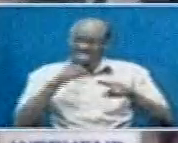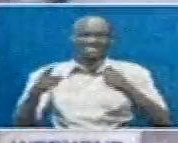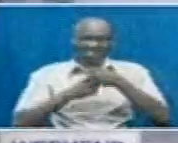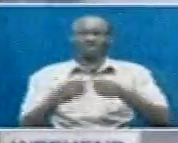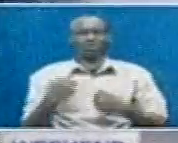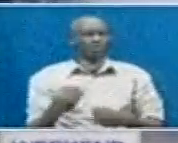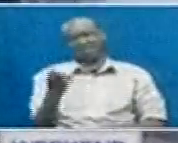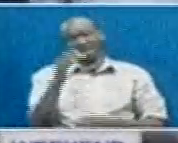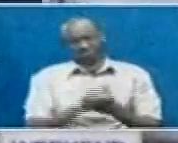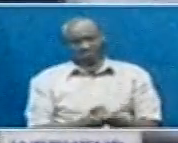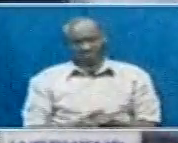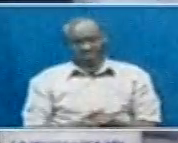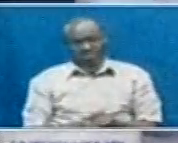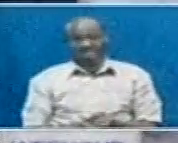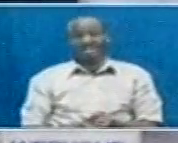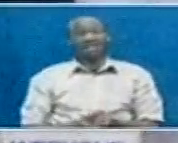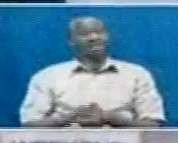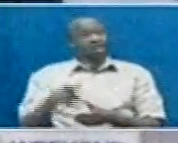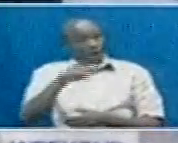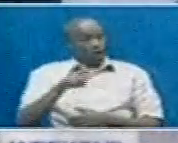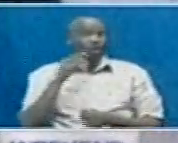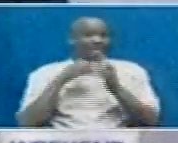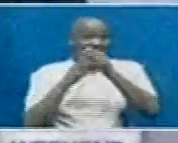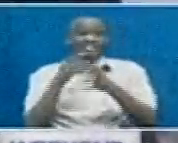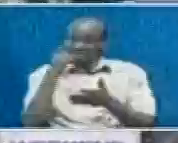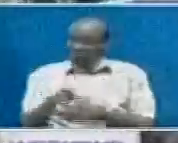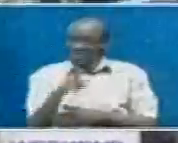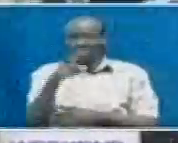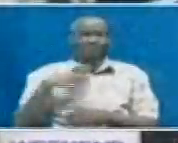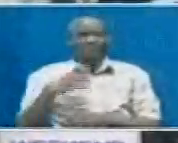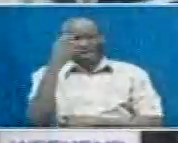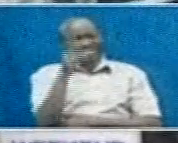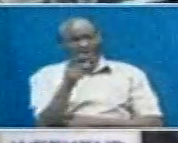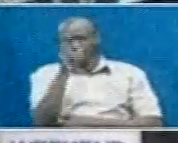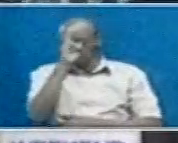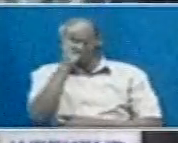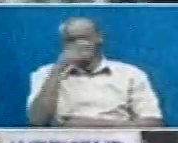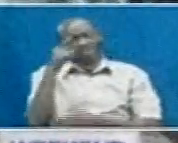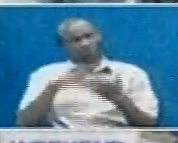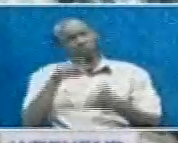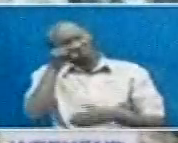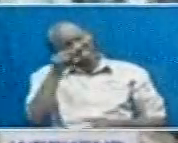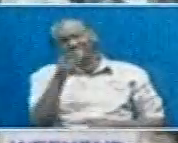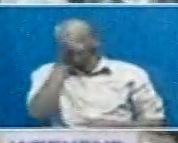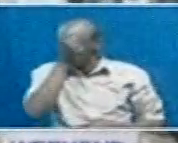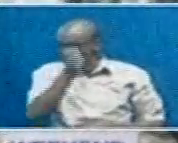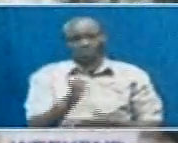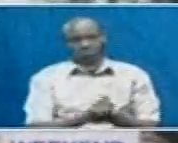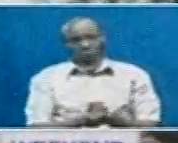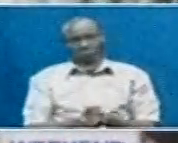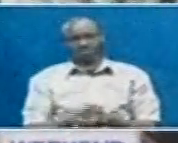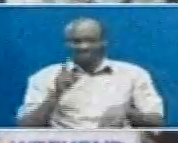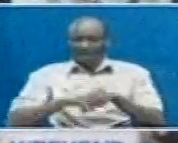spot. With local leaders having to calm the angry villagers, police have also been accused of ignoring calls by the